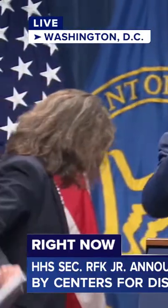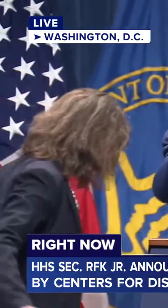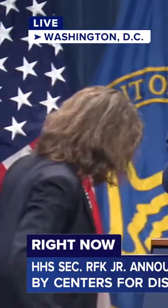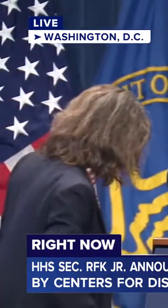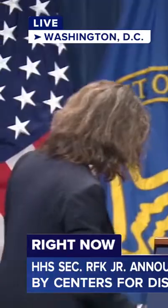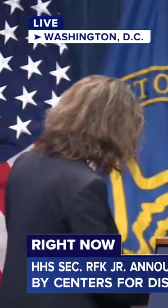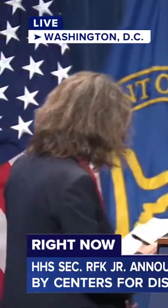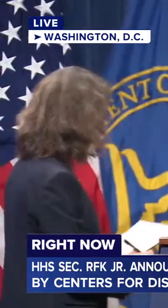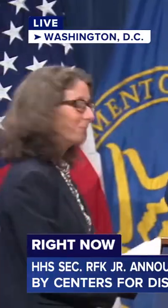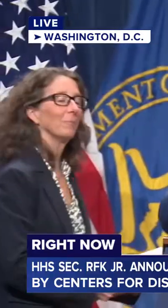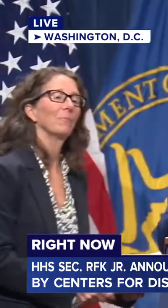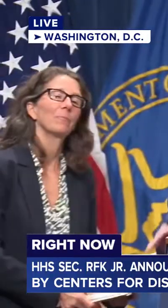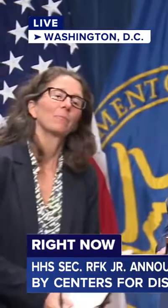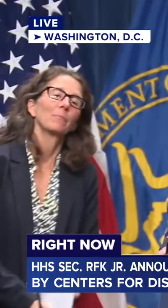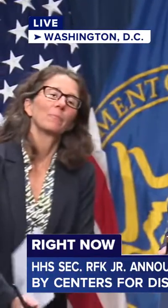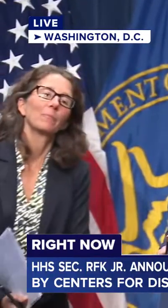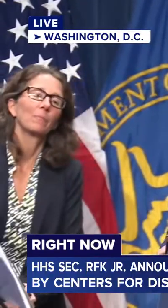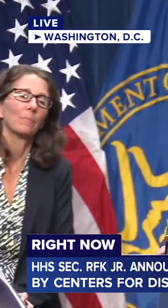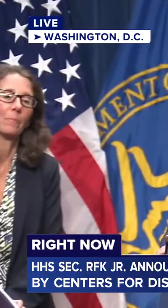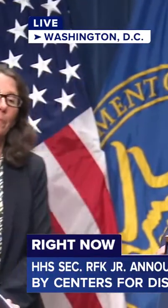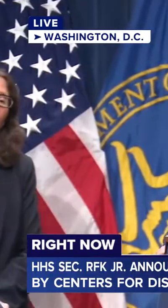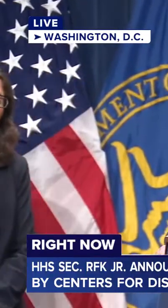Yeah, one more question.